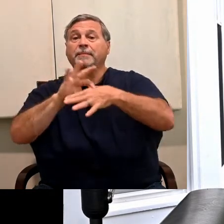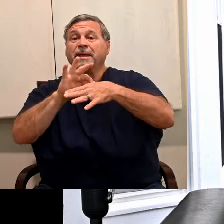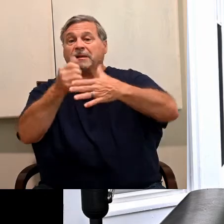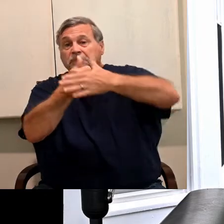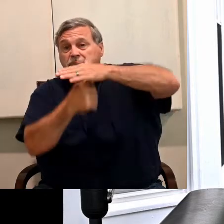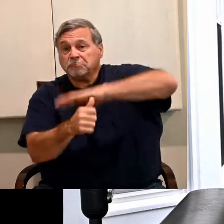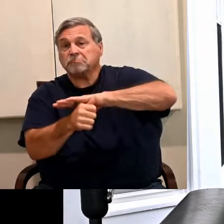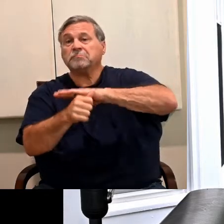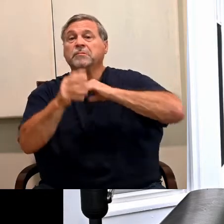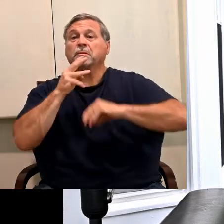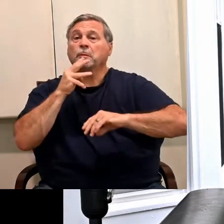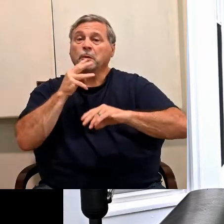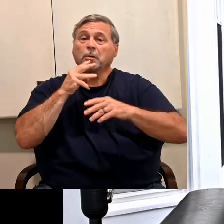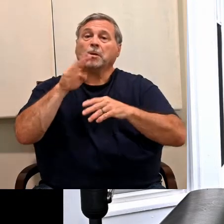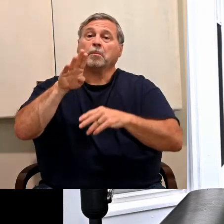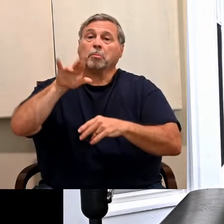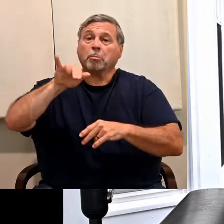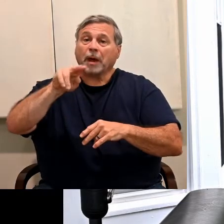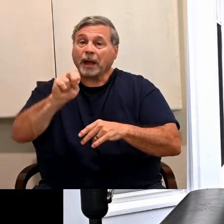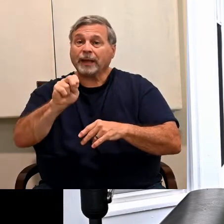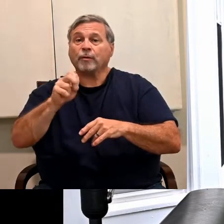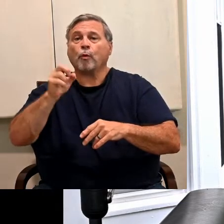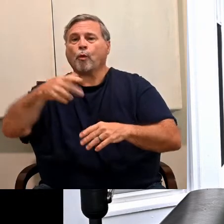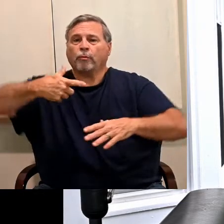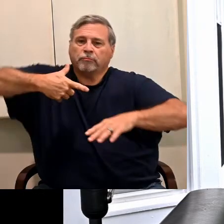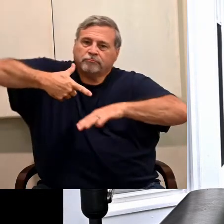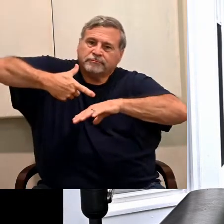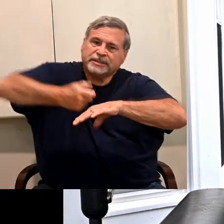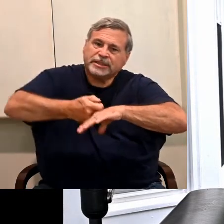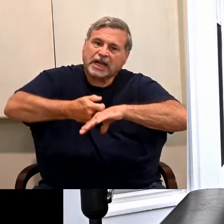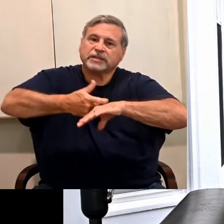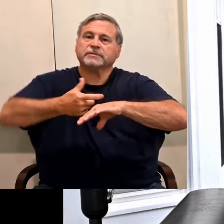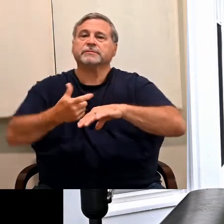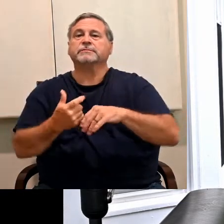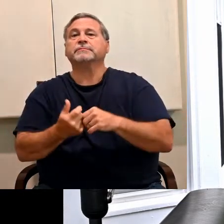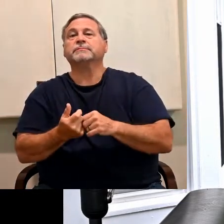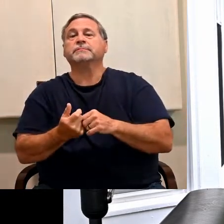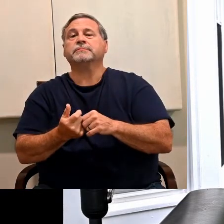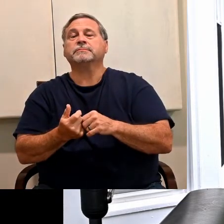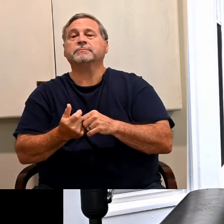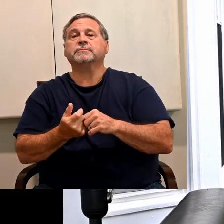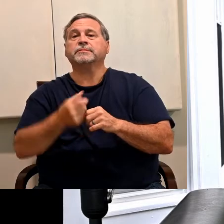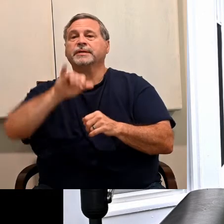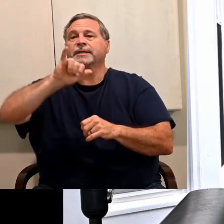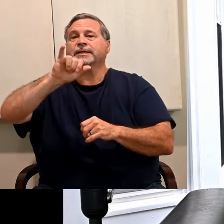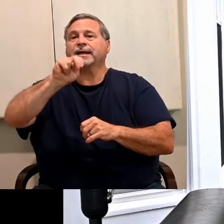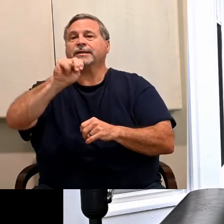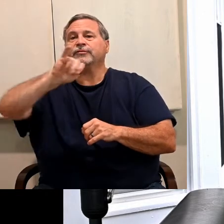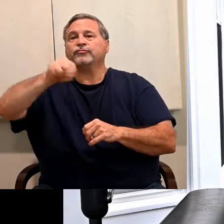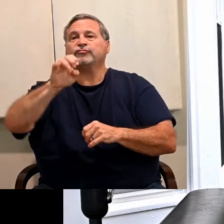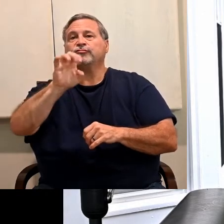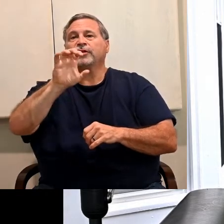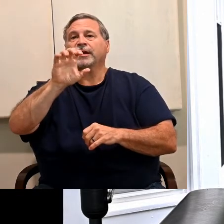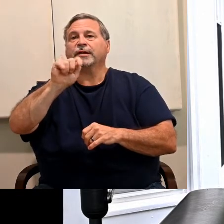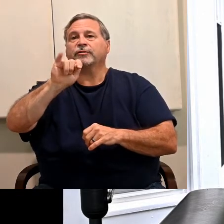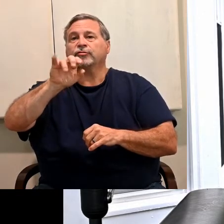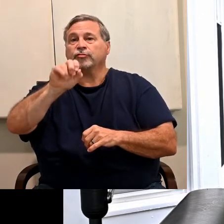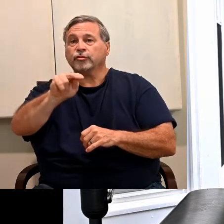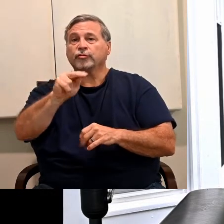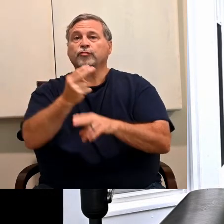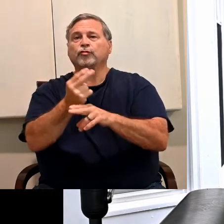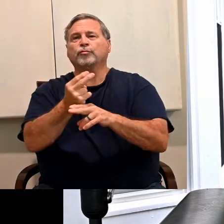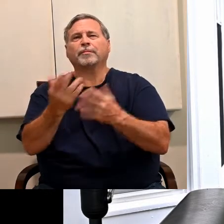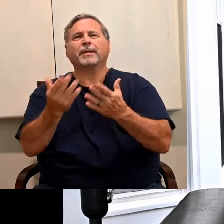where you actually immerse the meat into a brine. Injection is more frequent, so they would mix